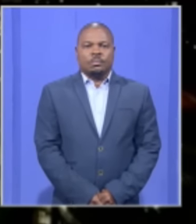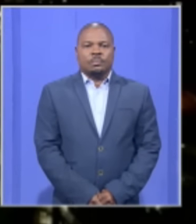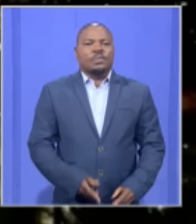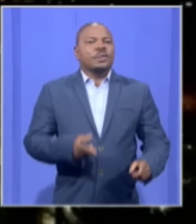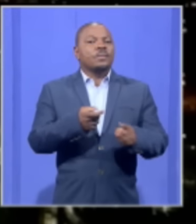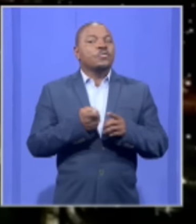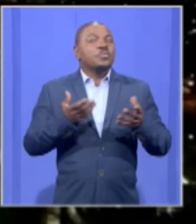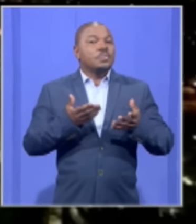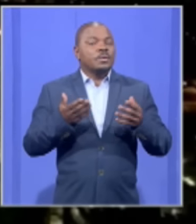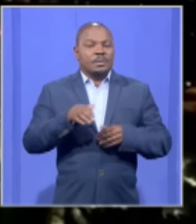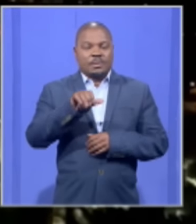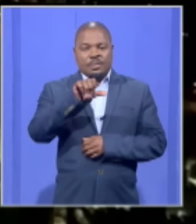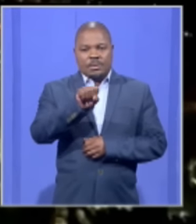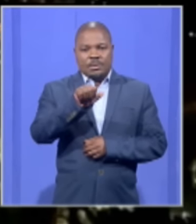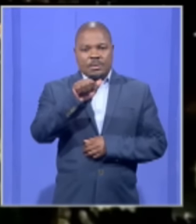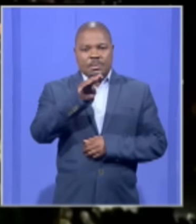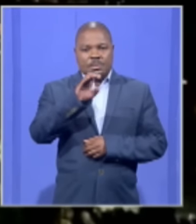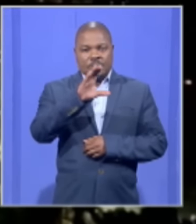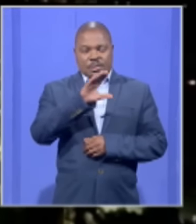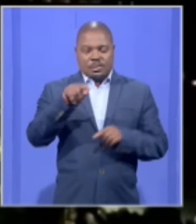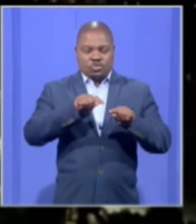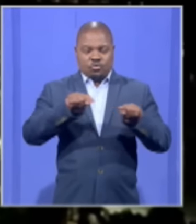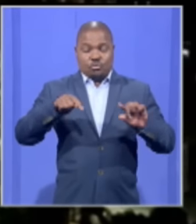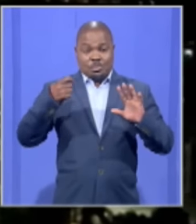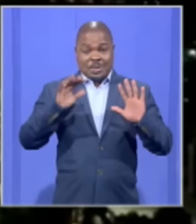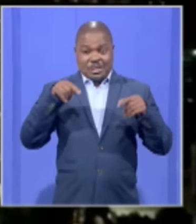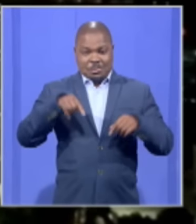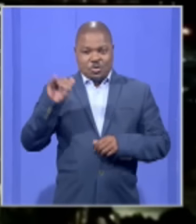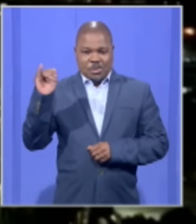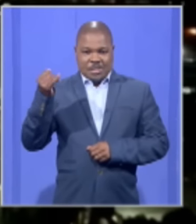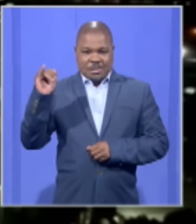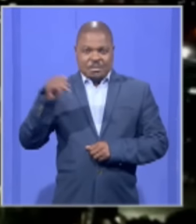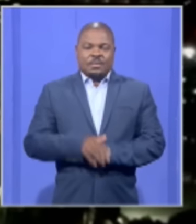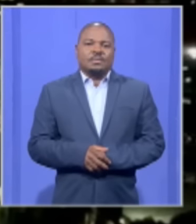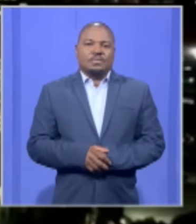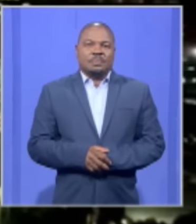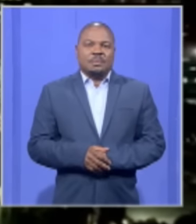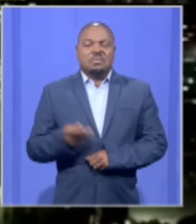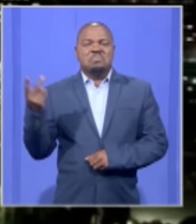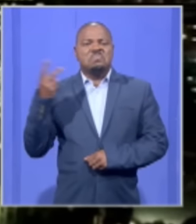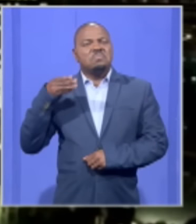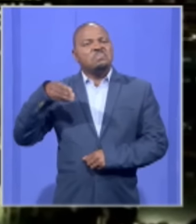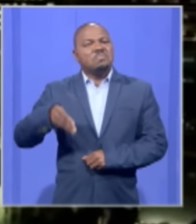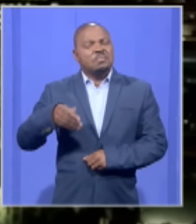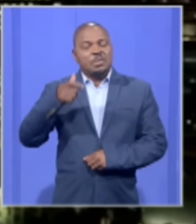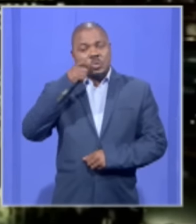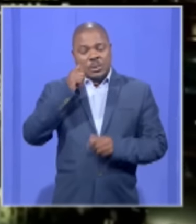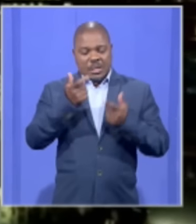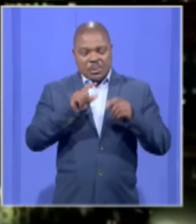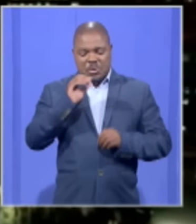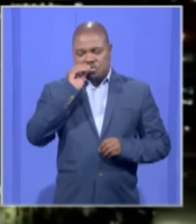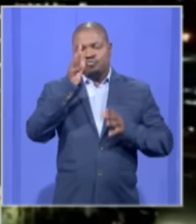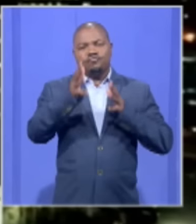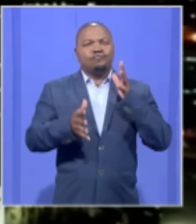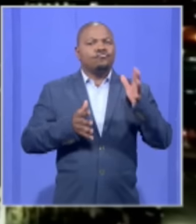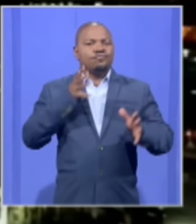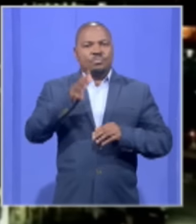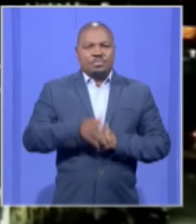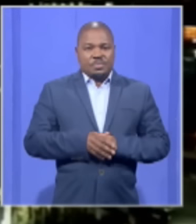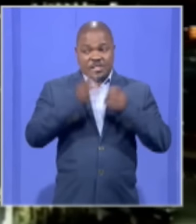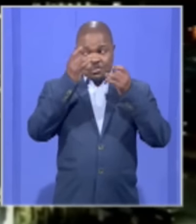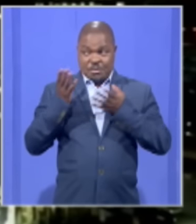Ka tlhamalalo go tswa mo SABC Studio 10 Auckland Park, Johannesburg, re go tlisetsa kgaso ya dikgang tsa Setswana.